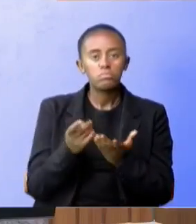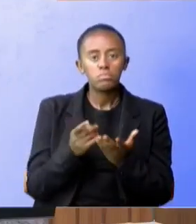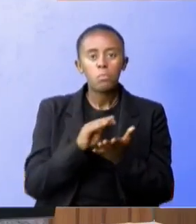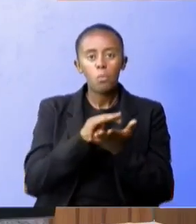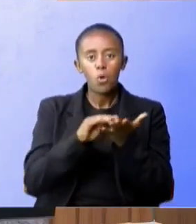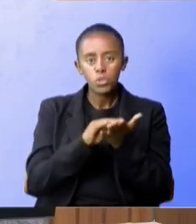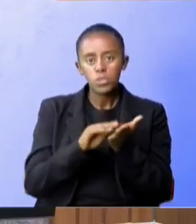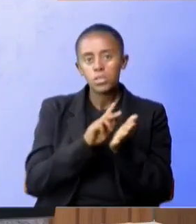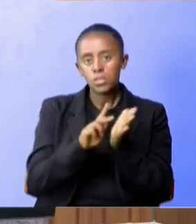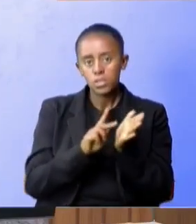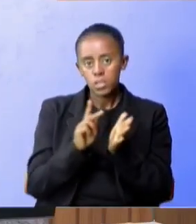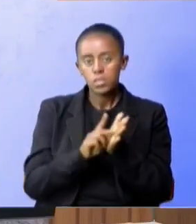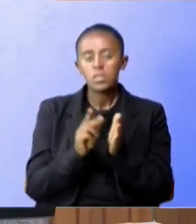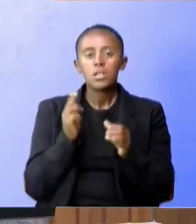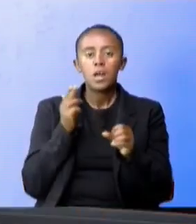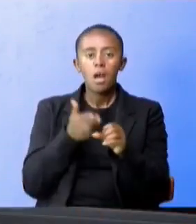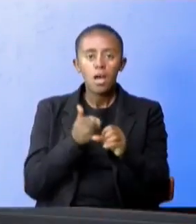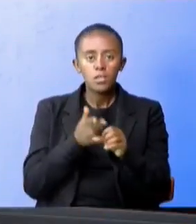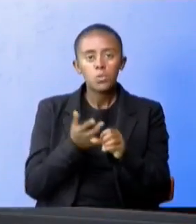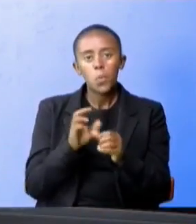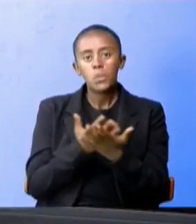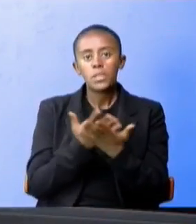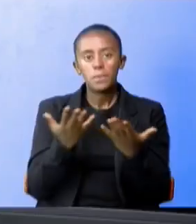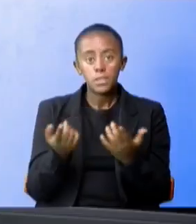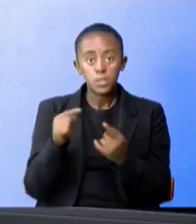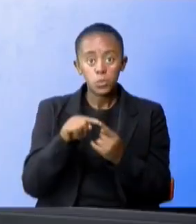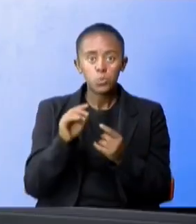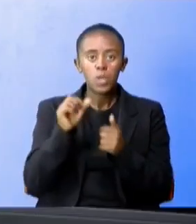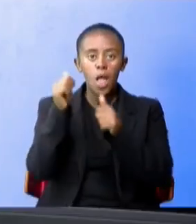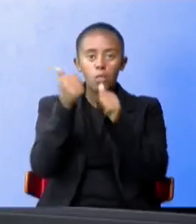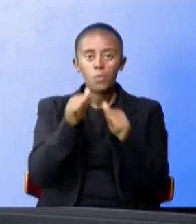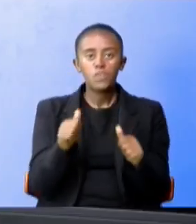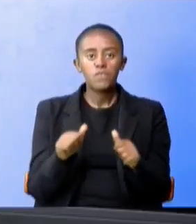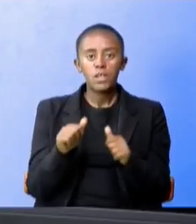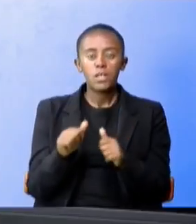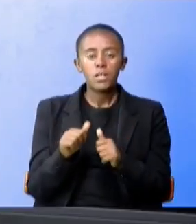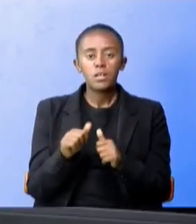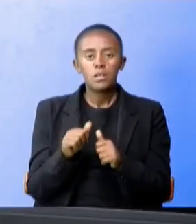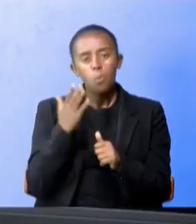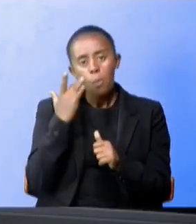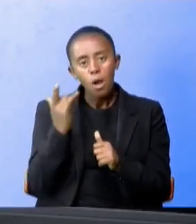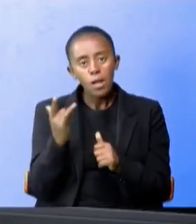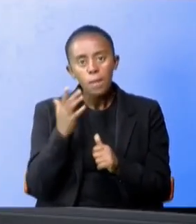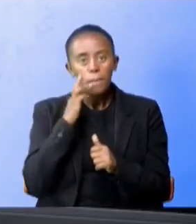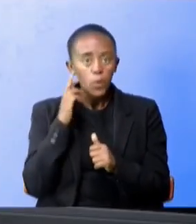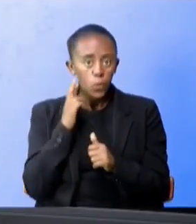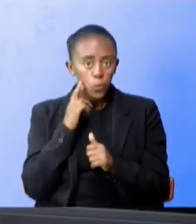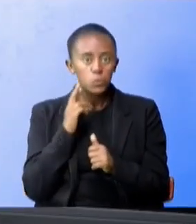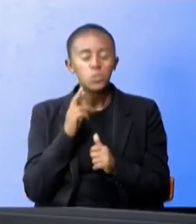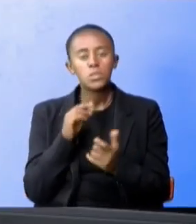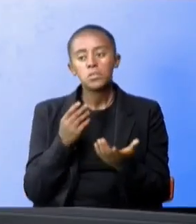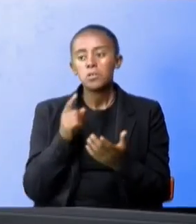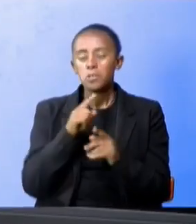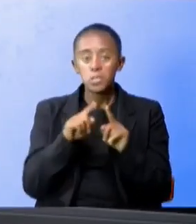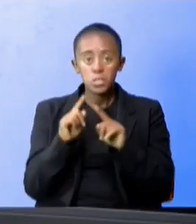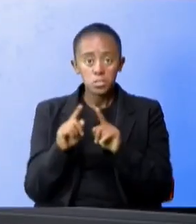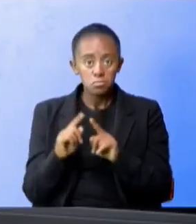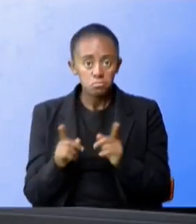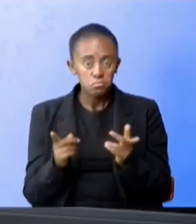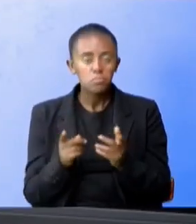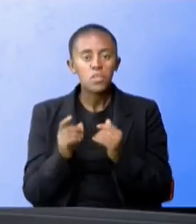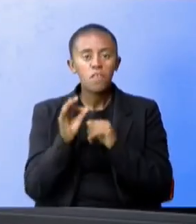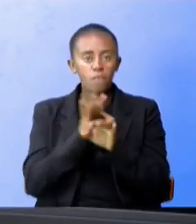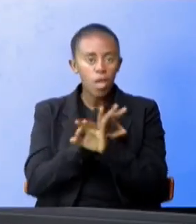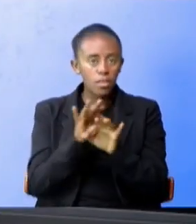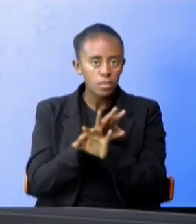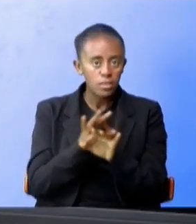gases or poisonous substances into the atmosphere. Why is that? Because some companies or some